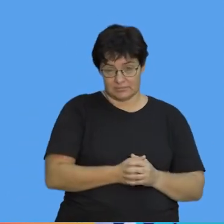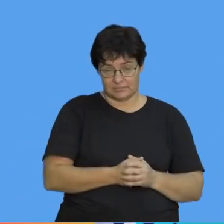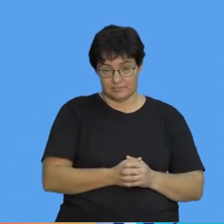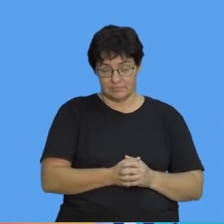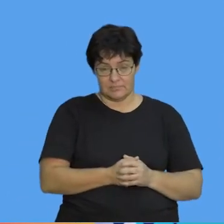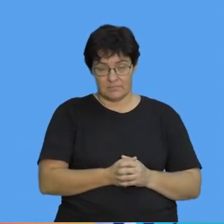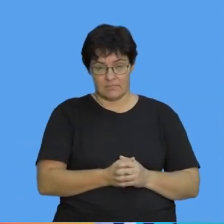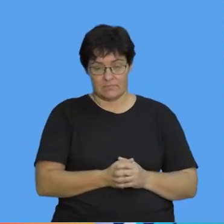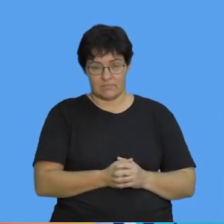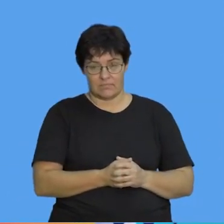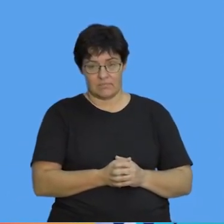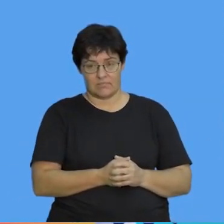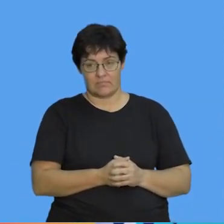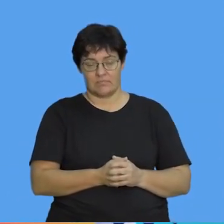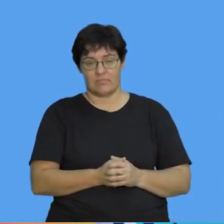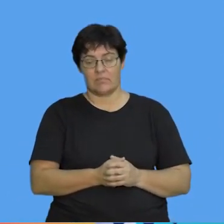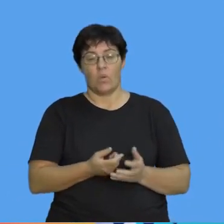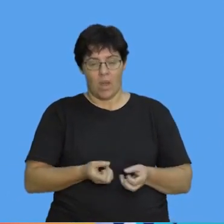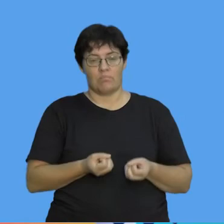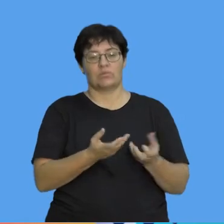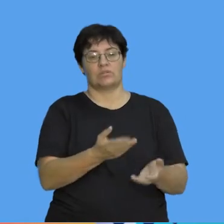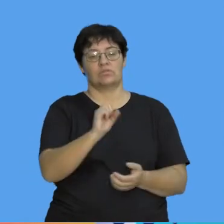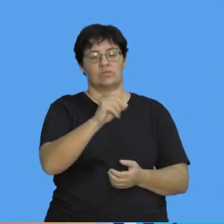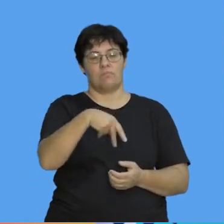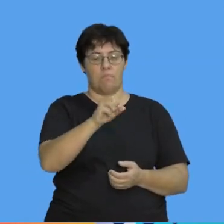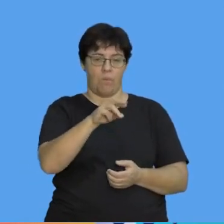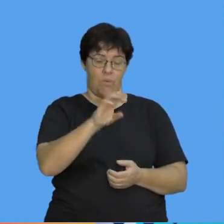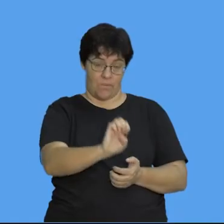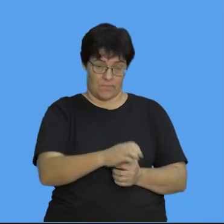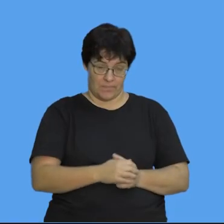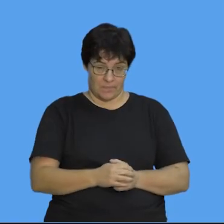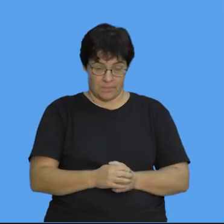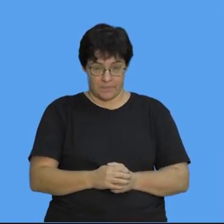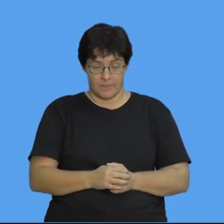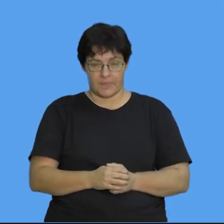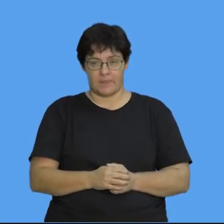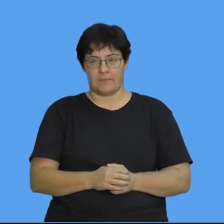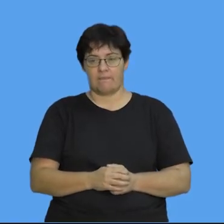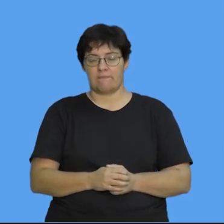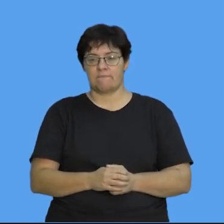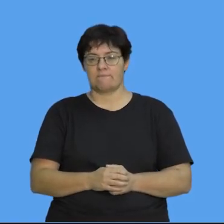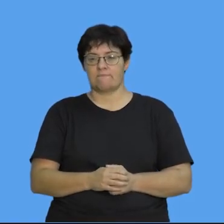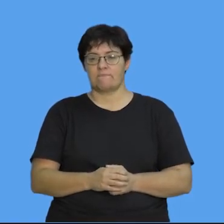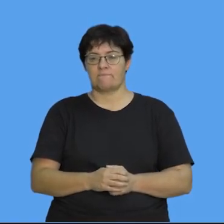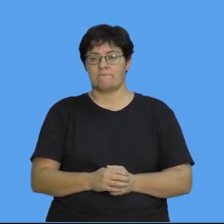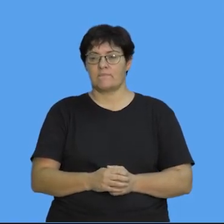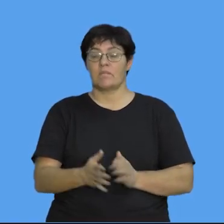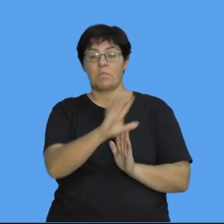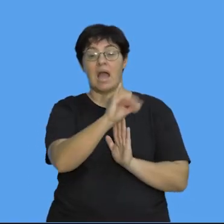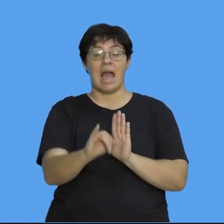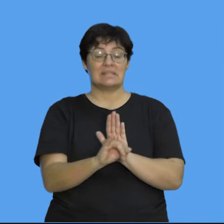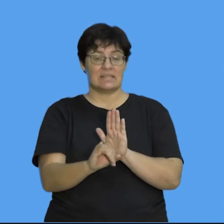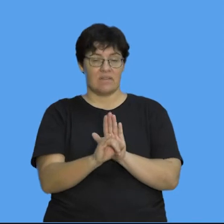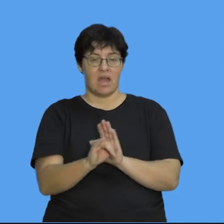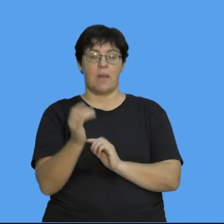the sporophyte, the spore-producing, right, generation. Okay, now it says